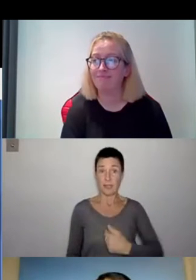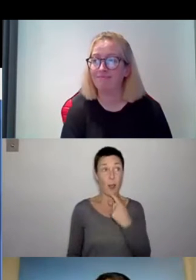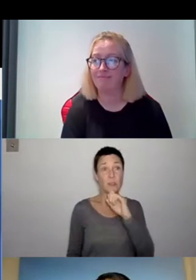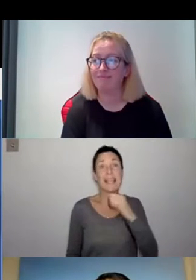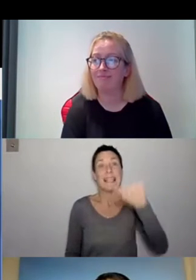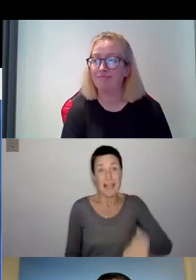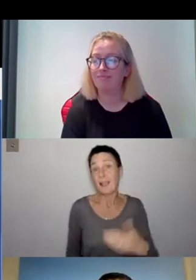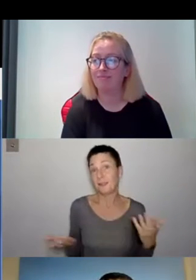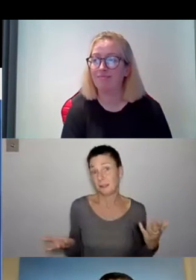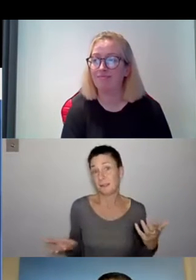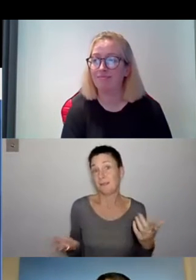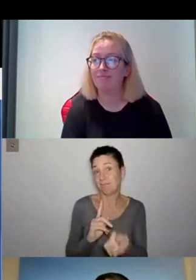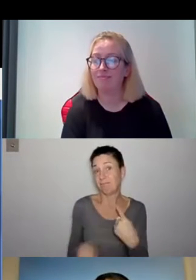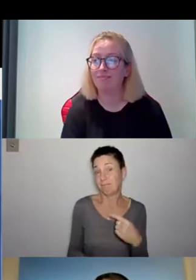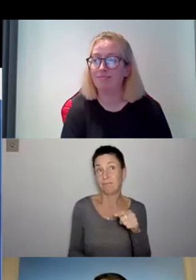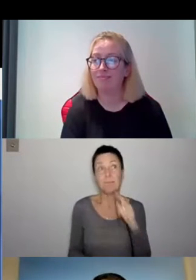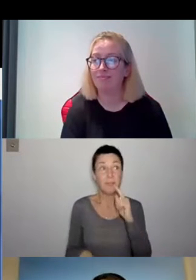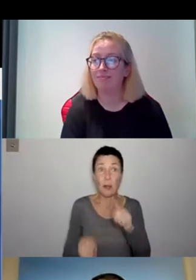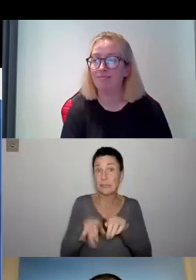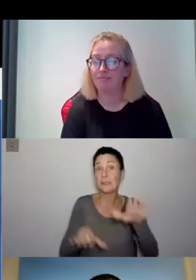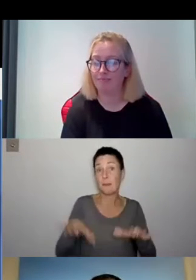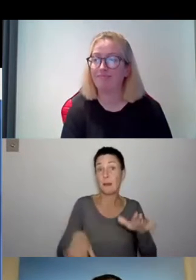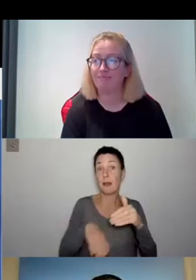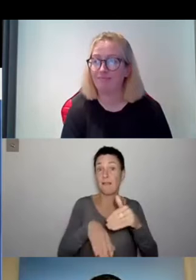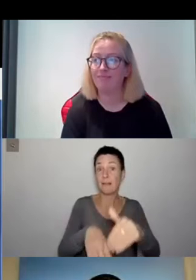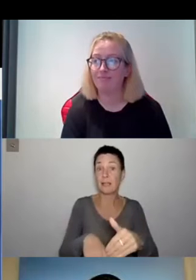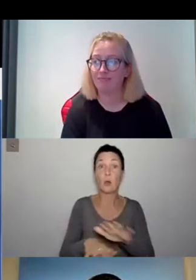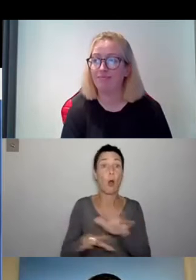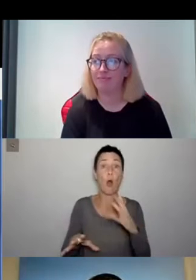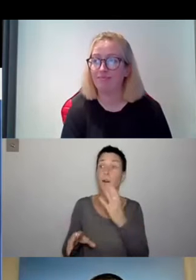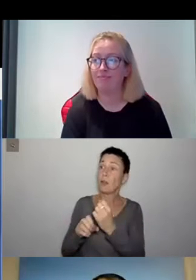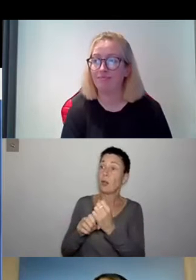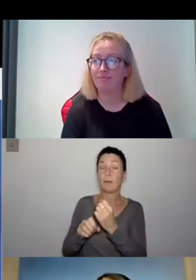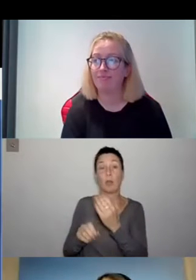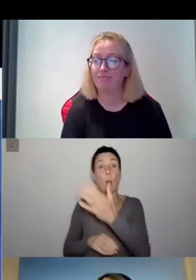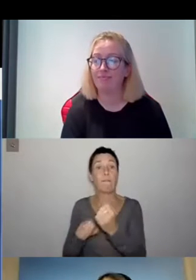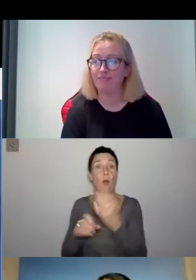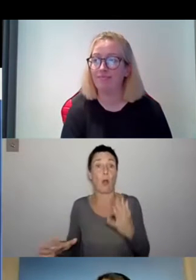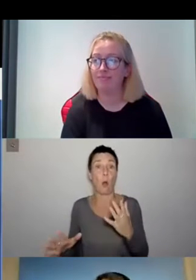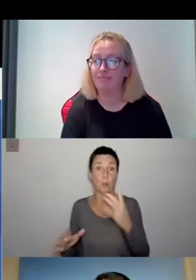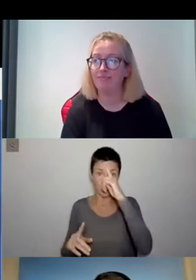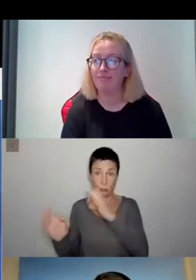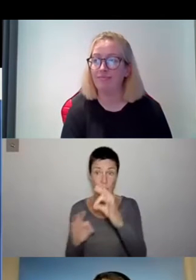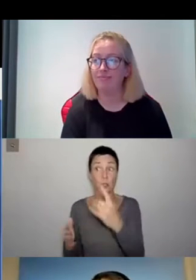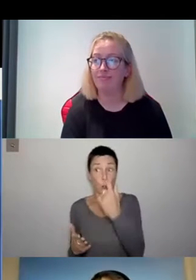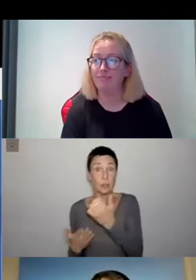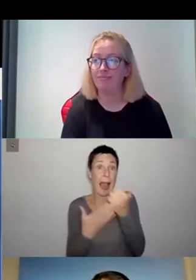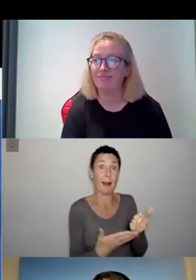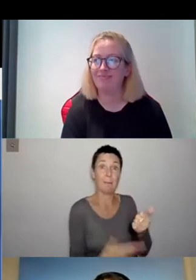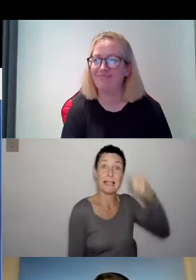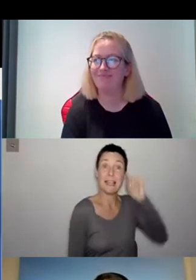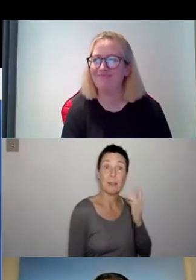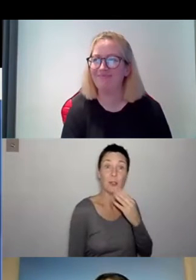they're very similar, and all the Go for Gold kind of strategies could potentially help them. I just can't empirically back that up for